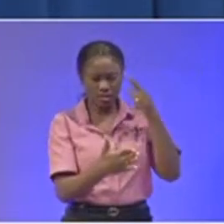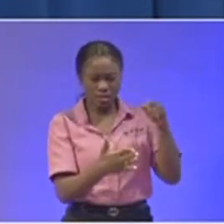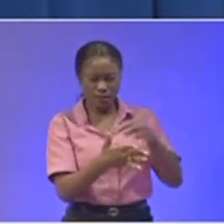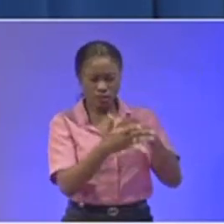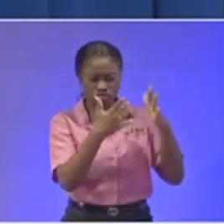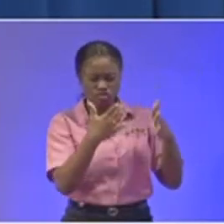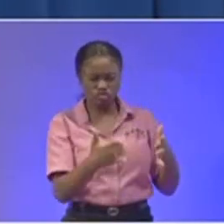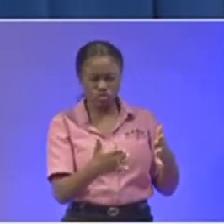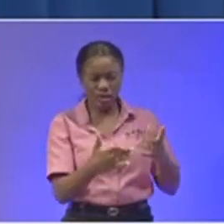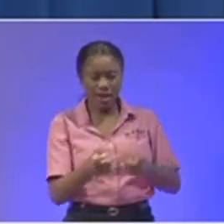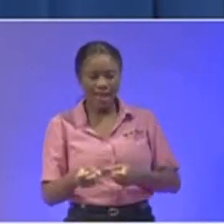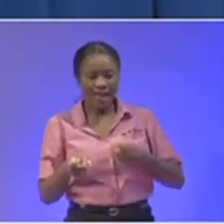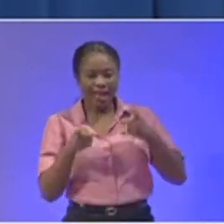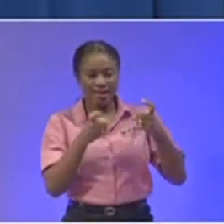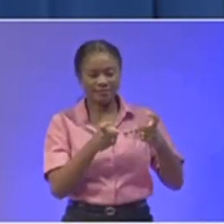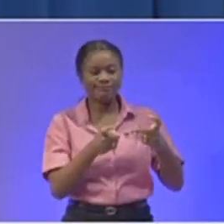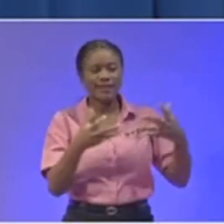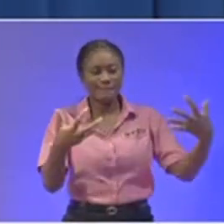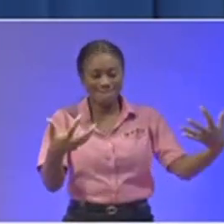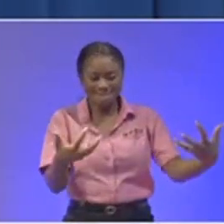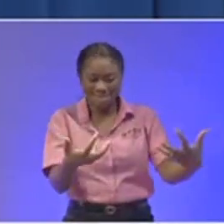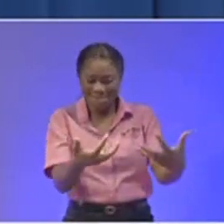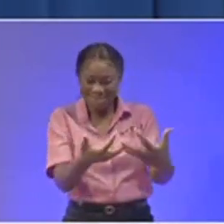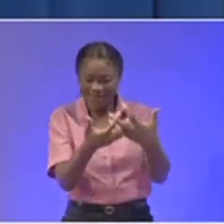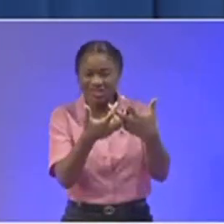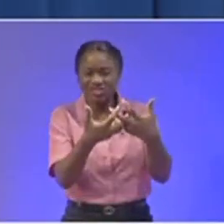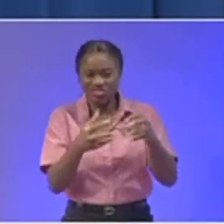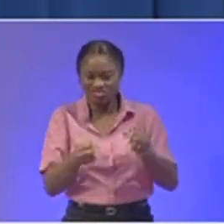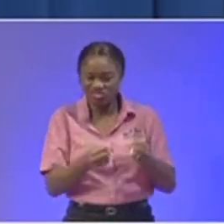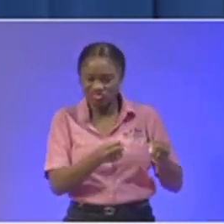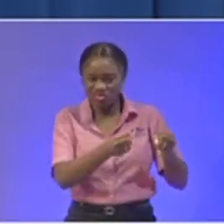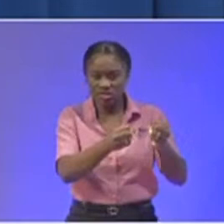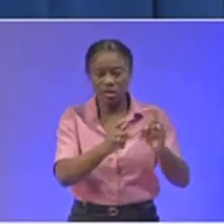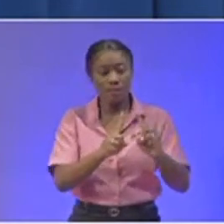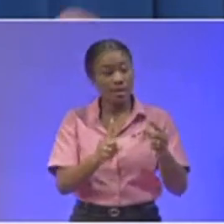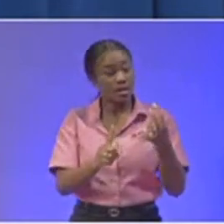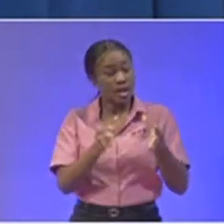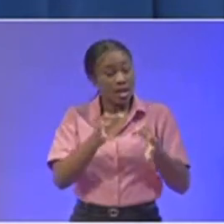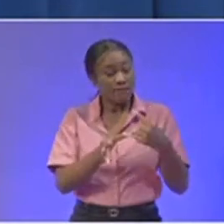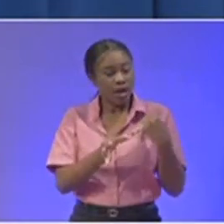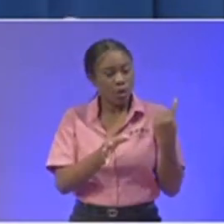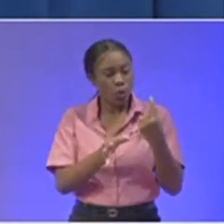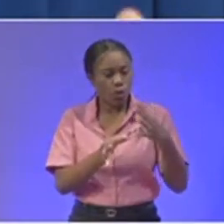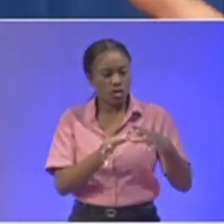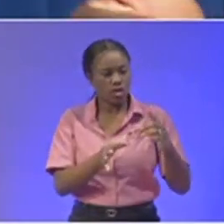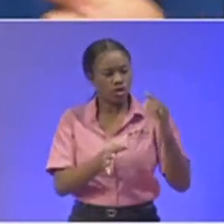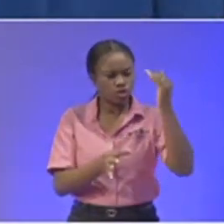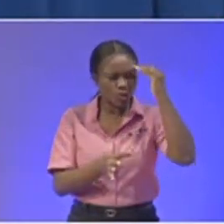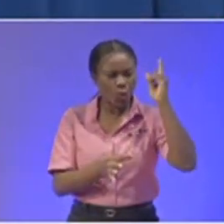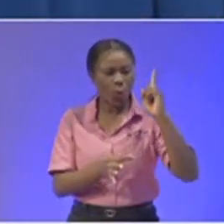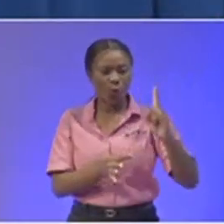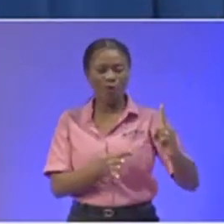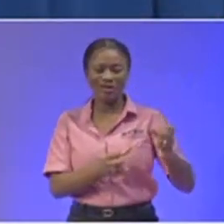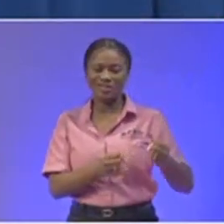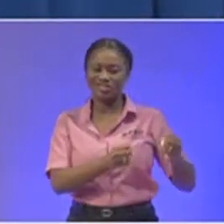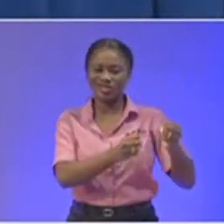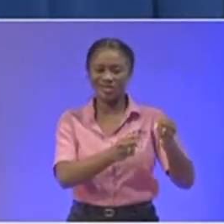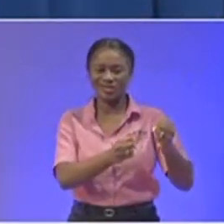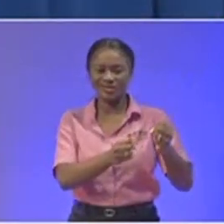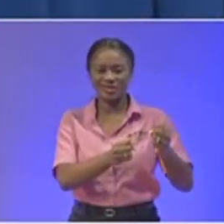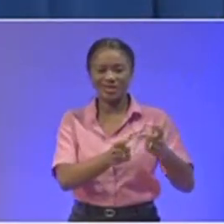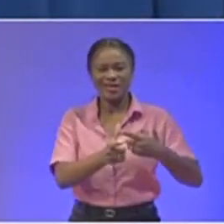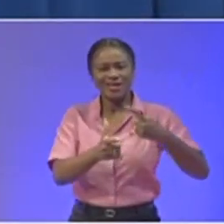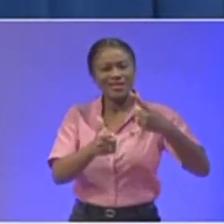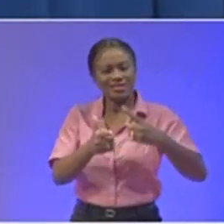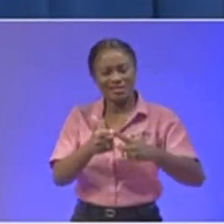students and I can provide them with just what they need. But if I only know this, then if a student comes and this is what they need from